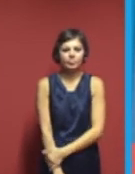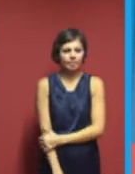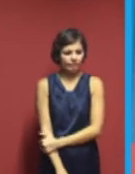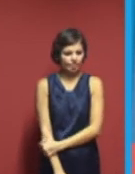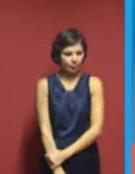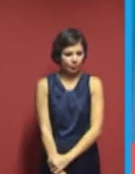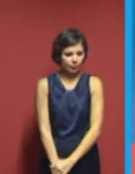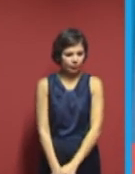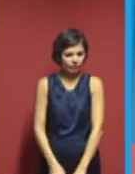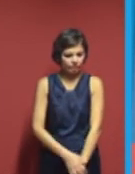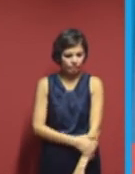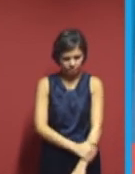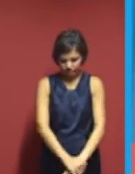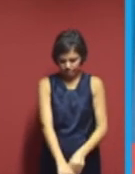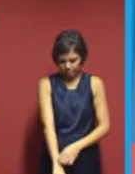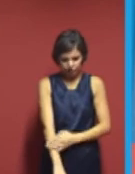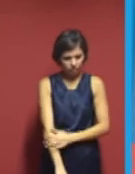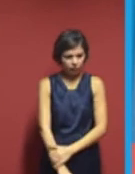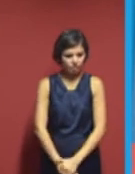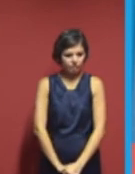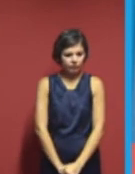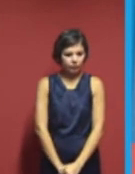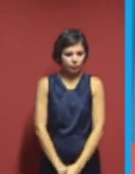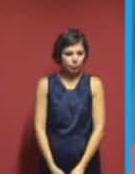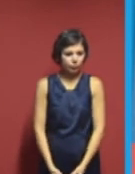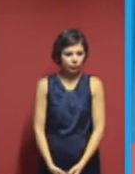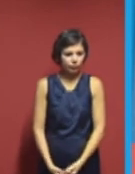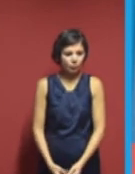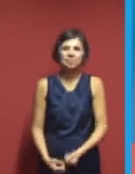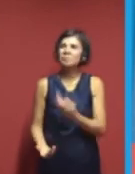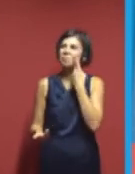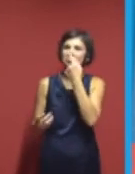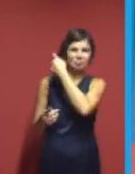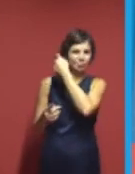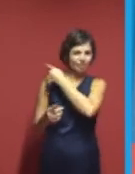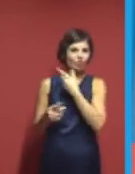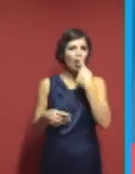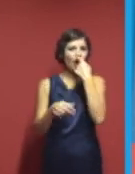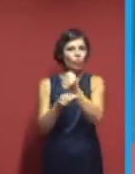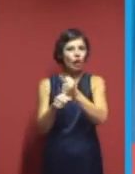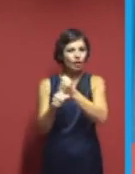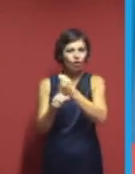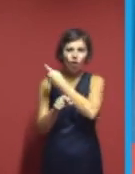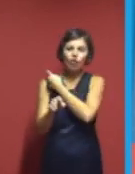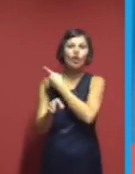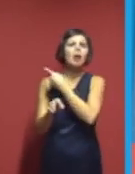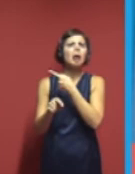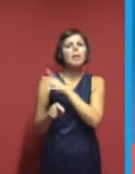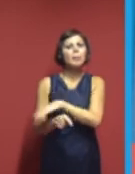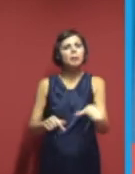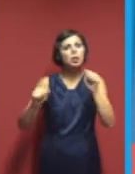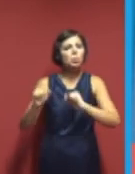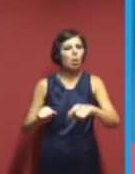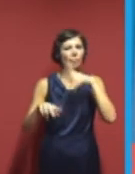could learn about electronics, about sewing, woodworking, robotics, even cooking stuff, so that they can be creators instead of